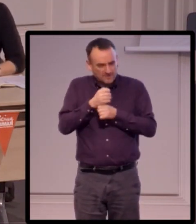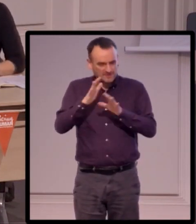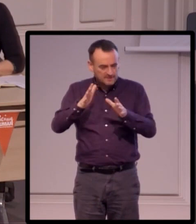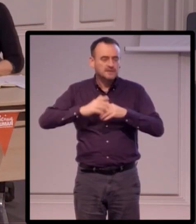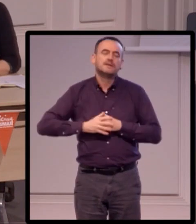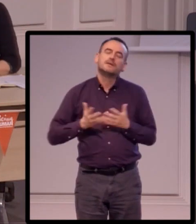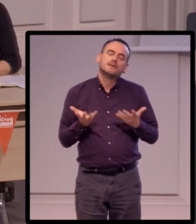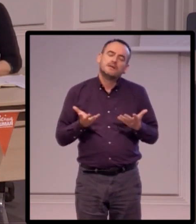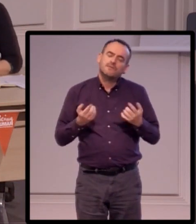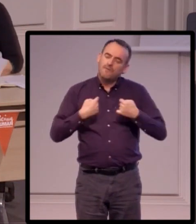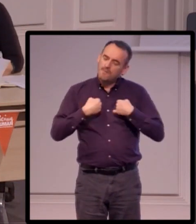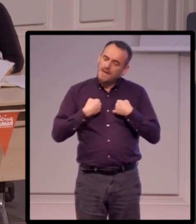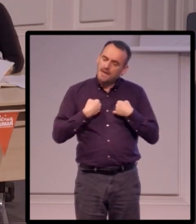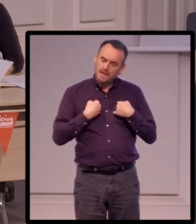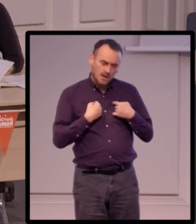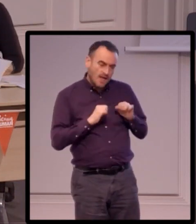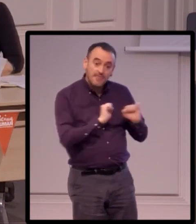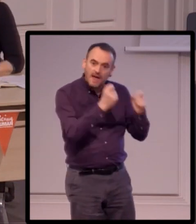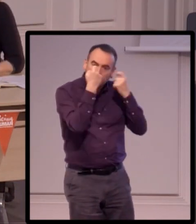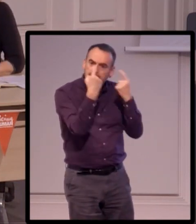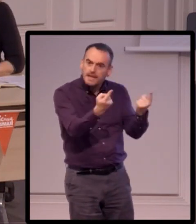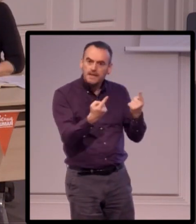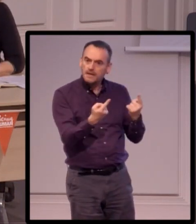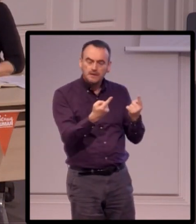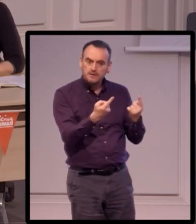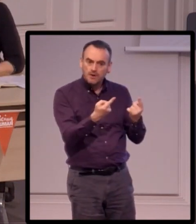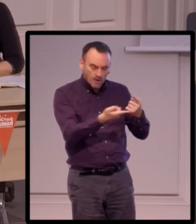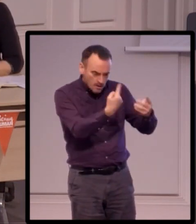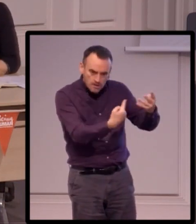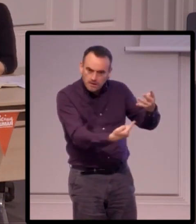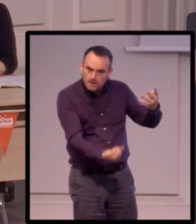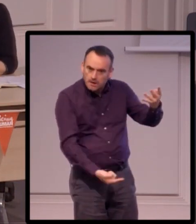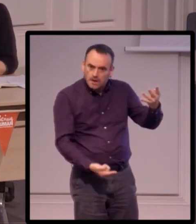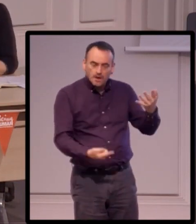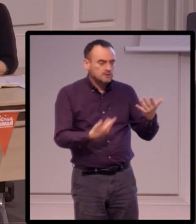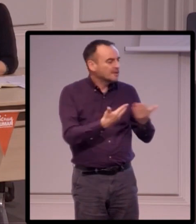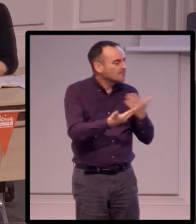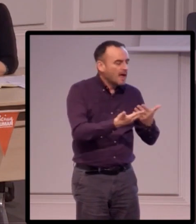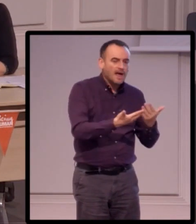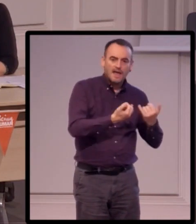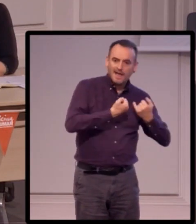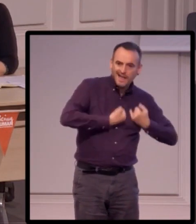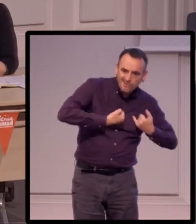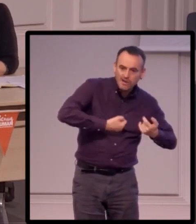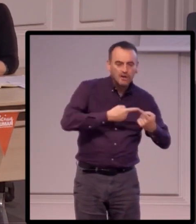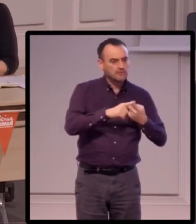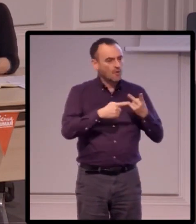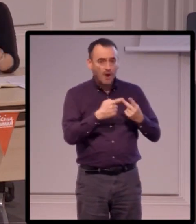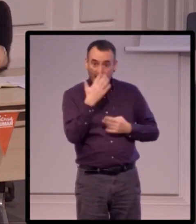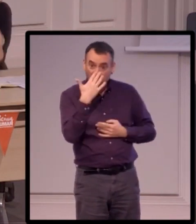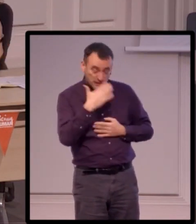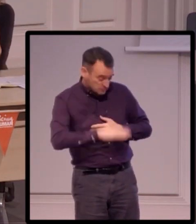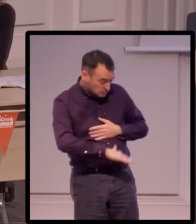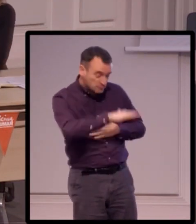it's that what I've learned is that their ideas are endless. It doesn't matter what condition we've worked with, what age we've worked with,